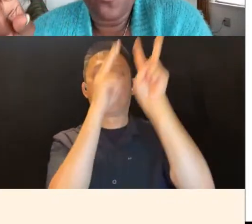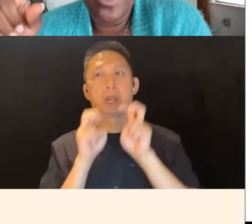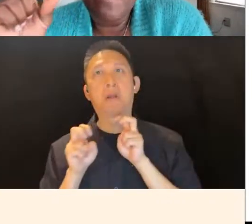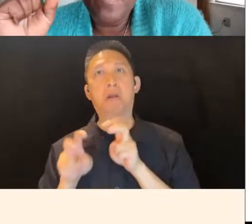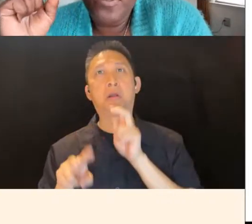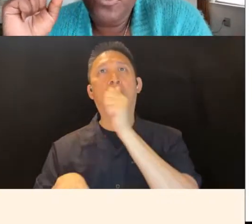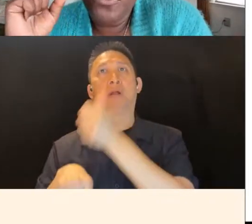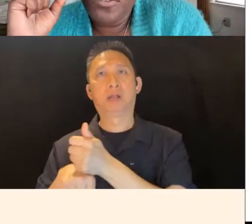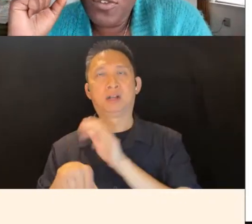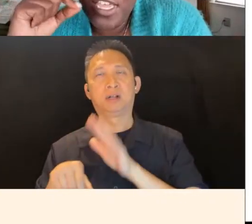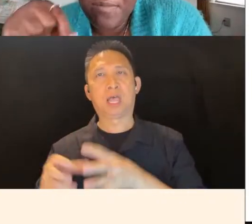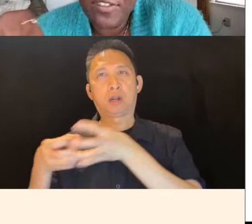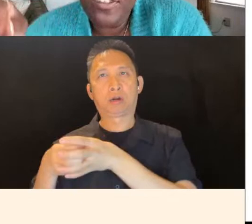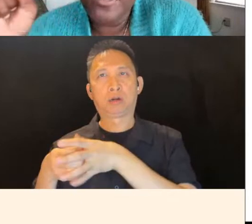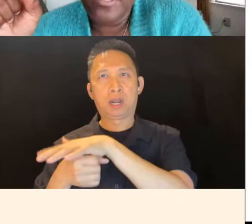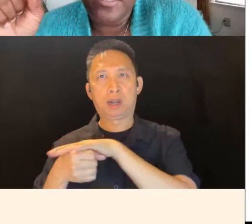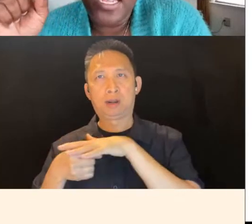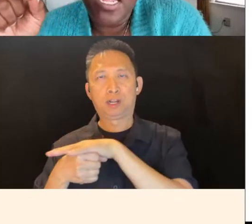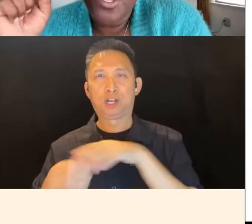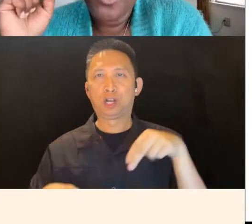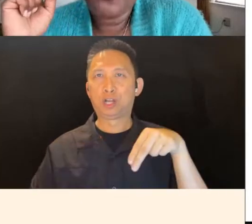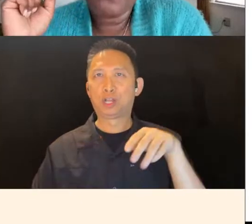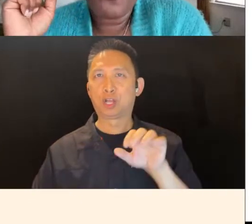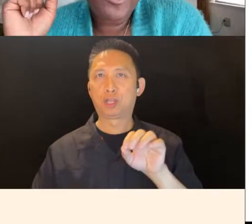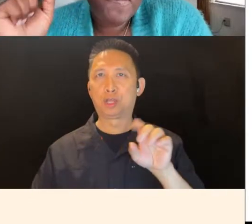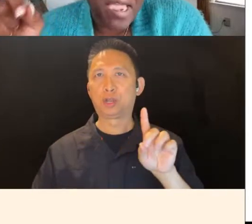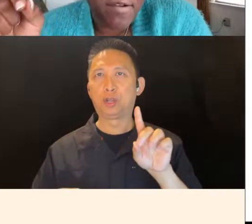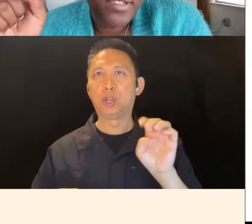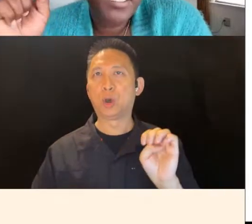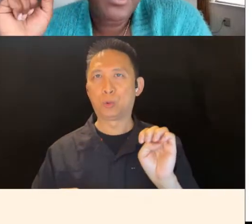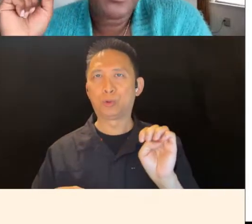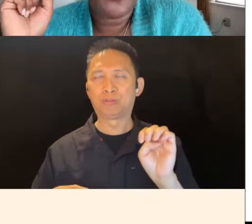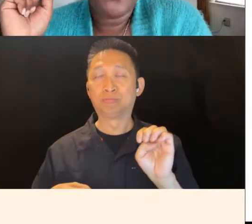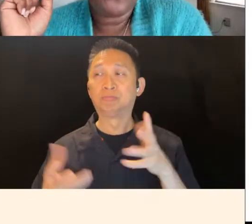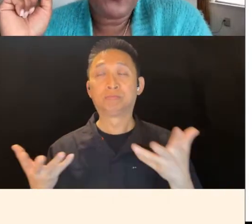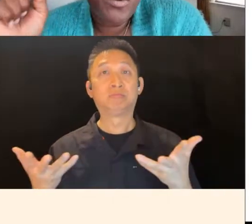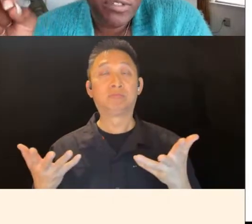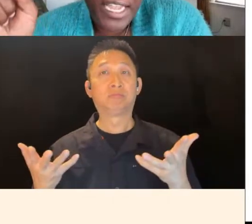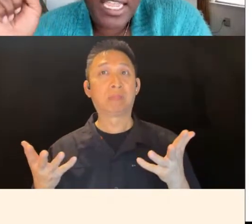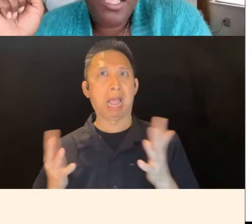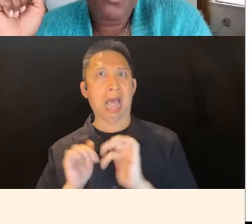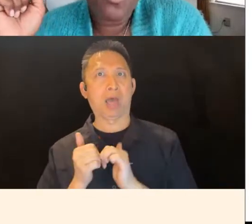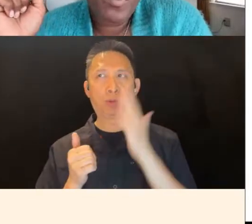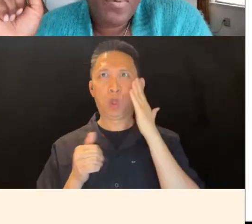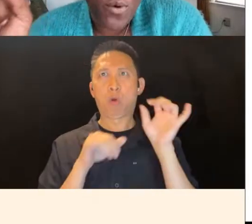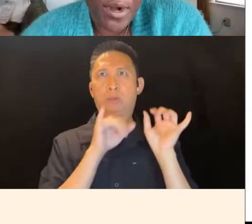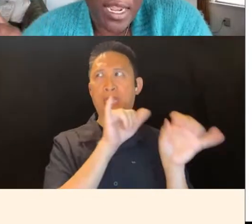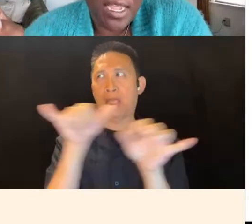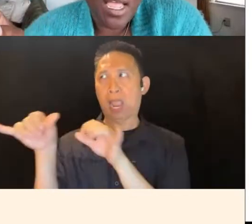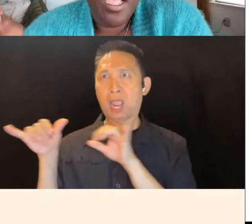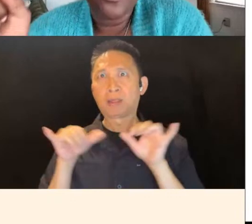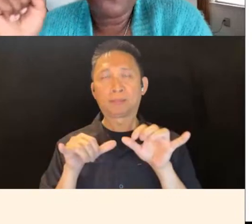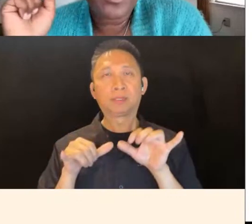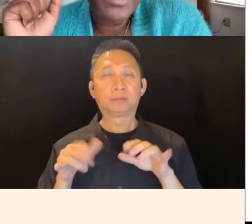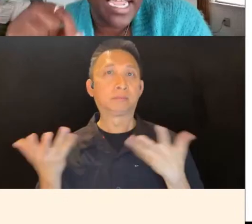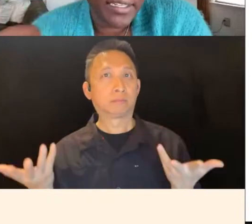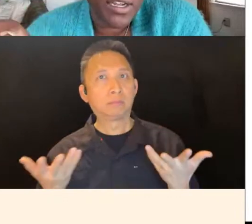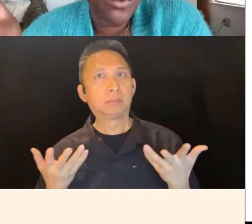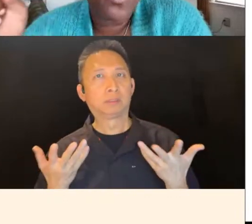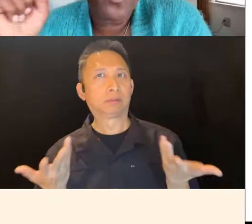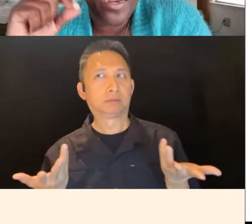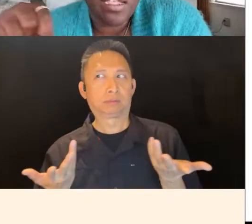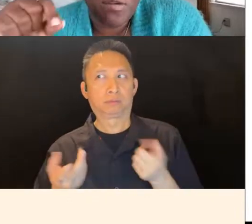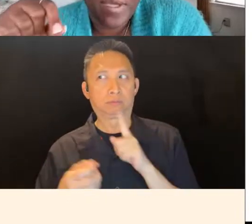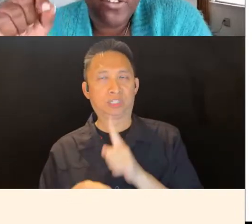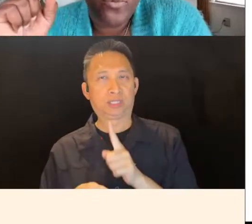And you keep consistency through transparency, through note taking, through reporting, and through connecting